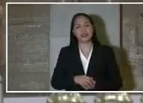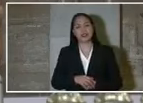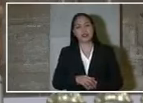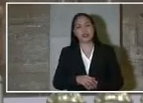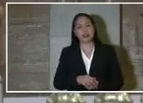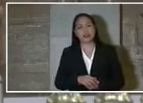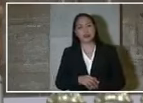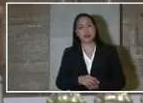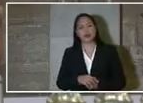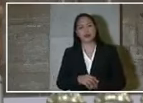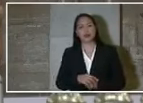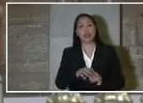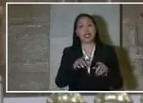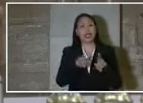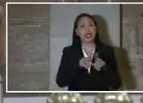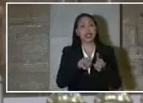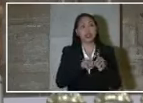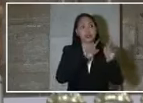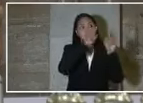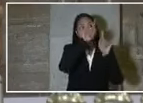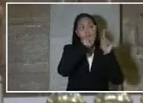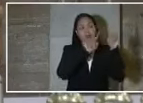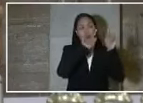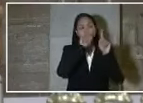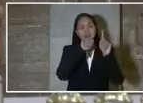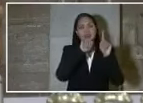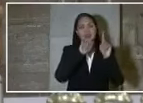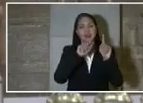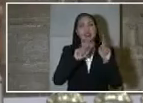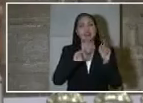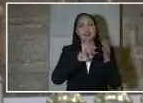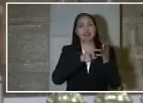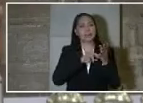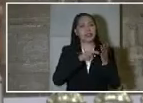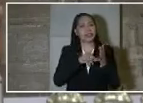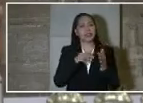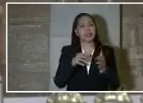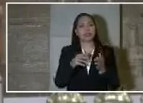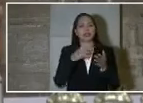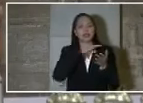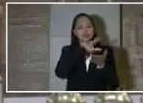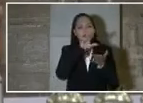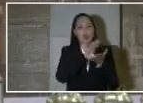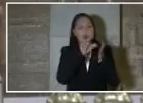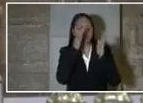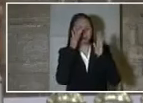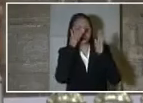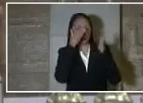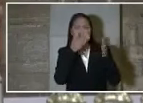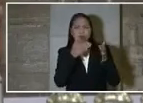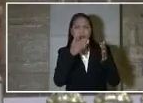Being the star does not mean you are the center of attention.